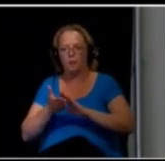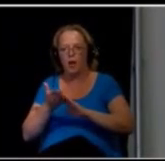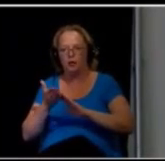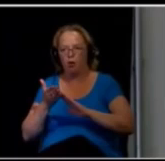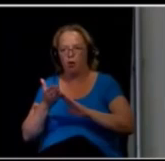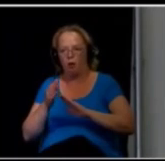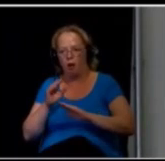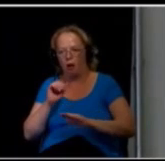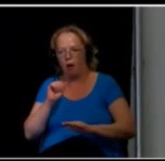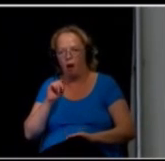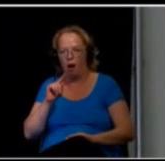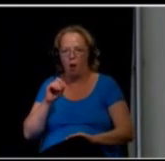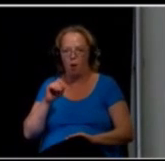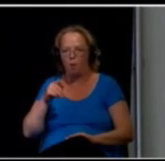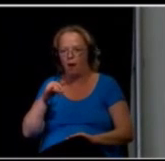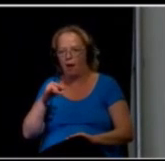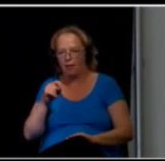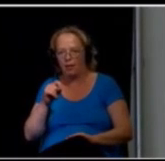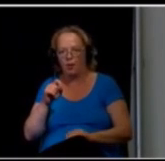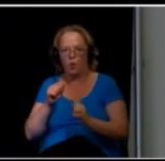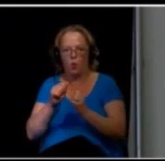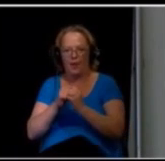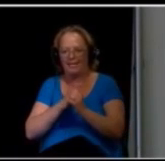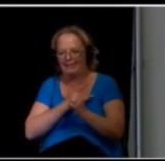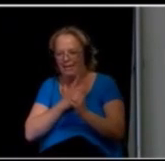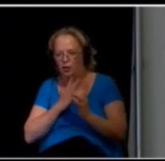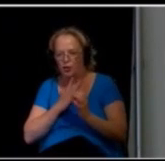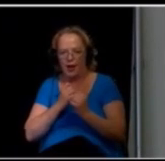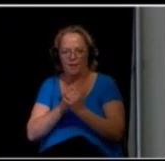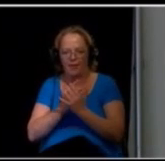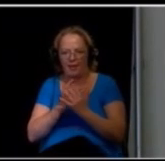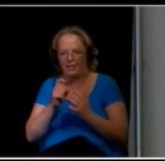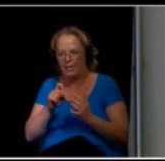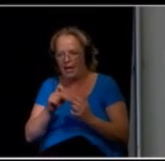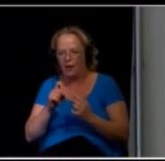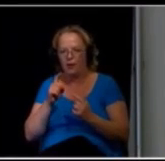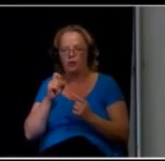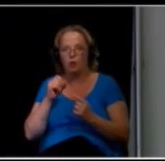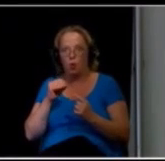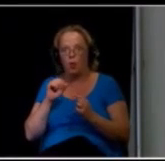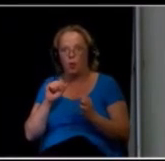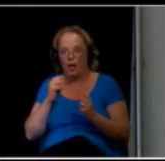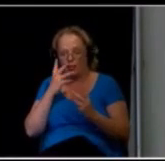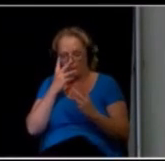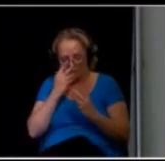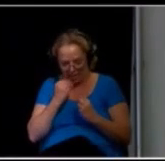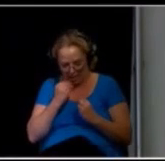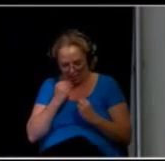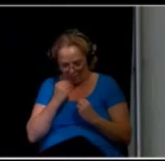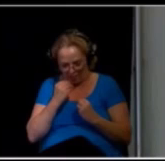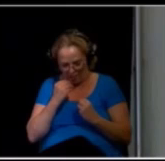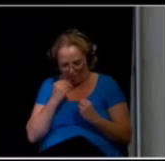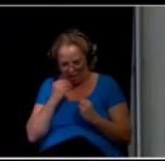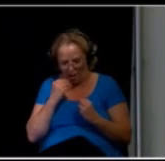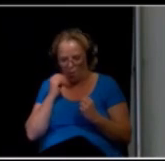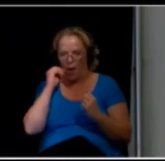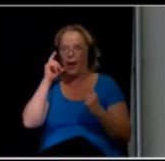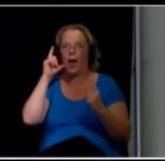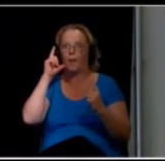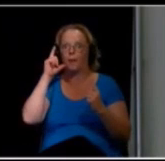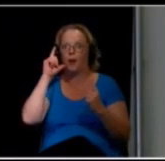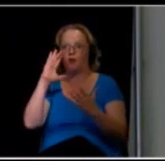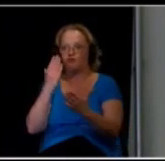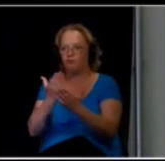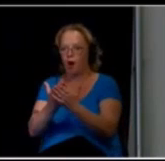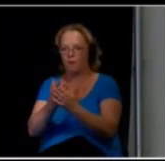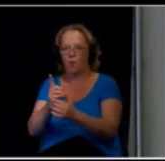sensors and everything that's needed for someone to actually literally go to sleep and wake up at their destination.